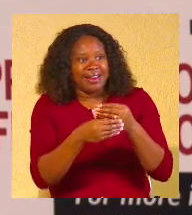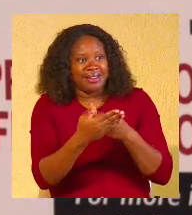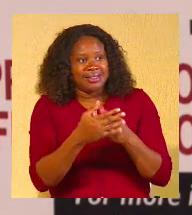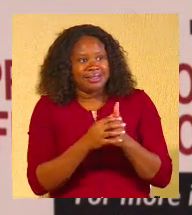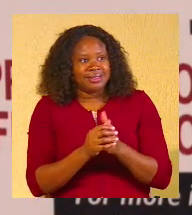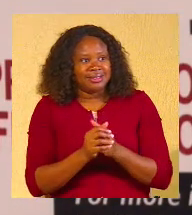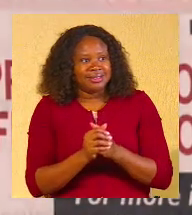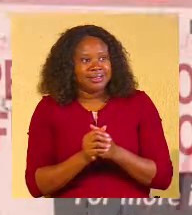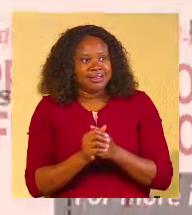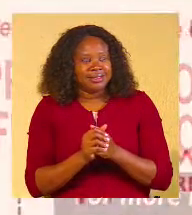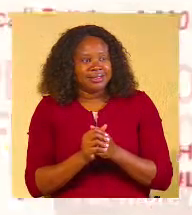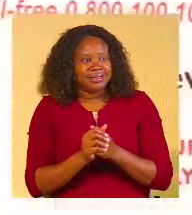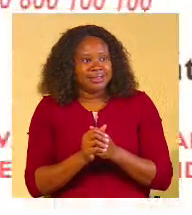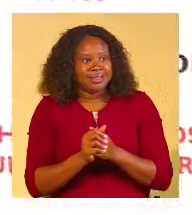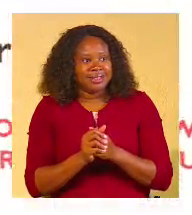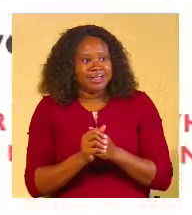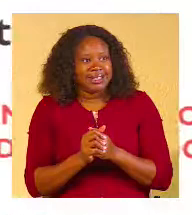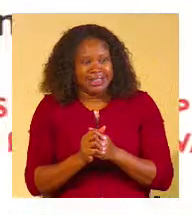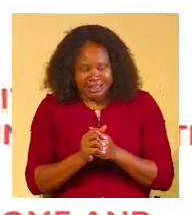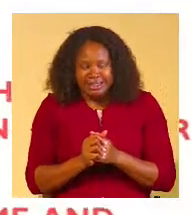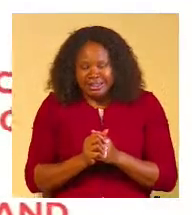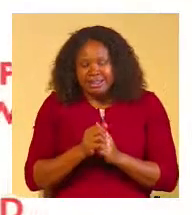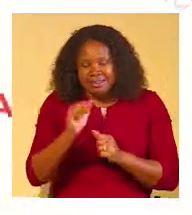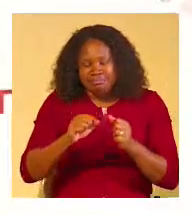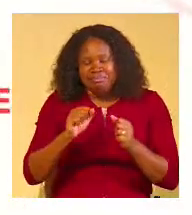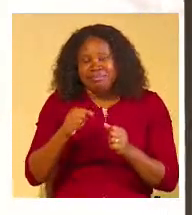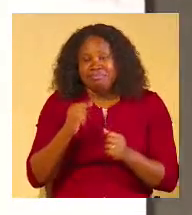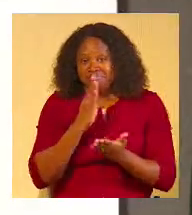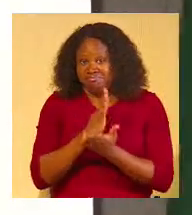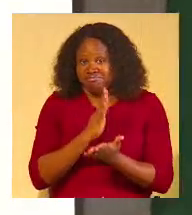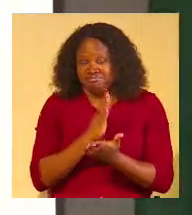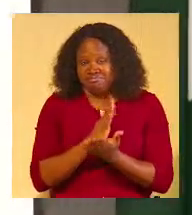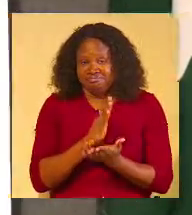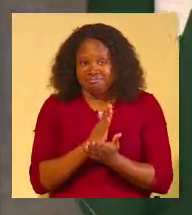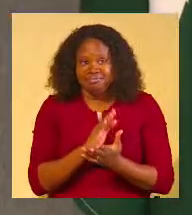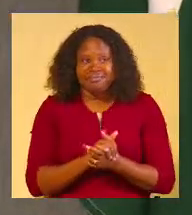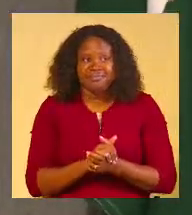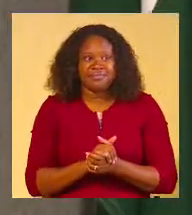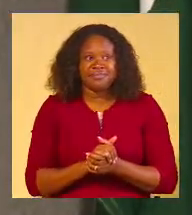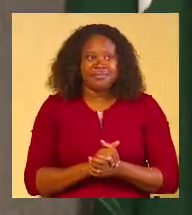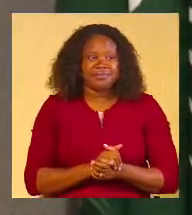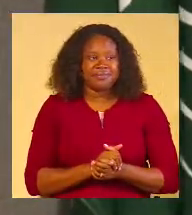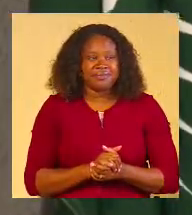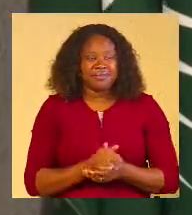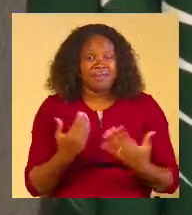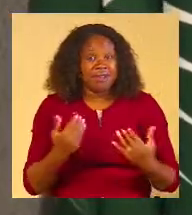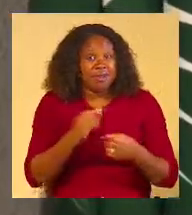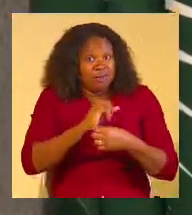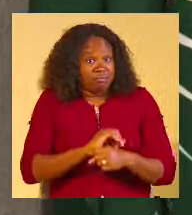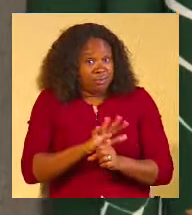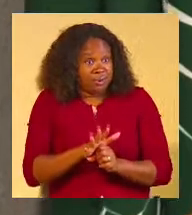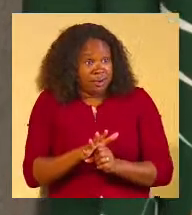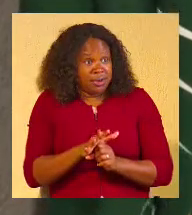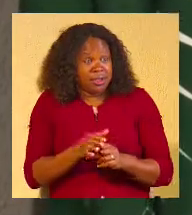Yeah, I think that it is a reality that when we look at this pandemic, it started out